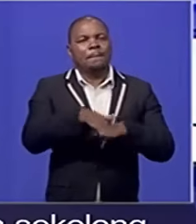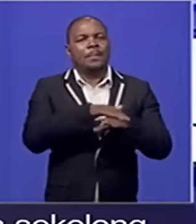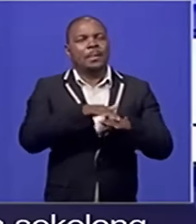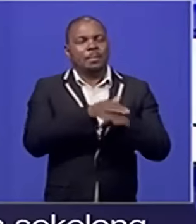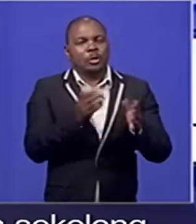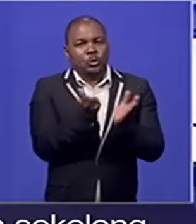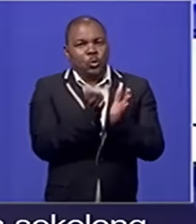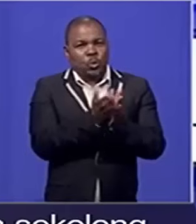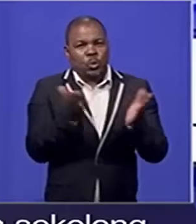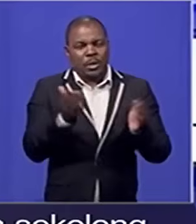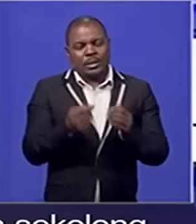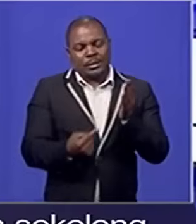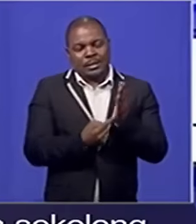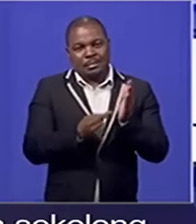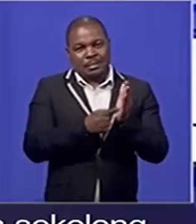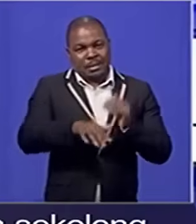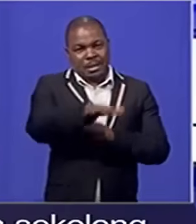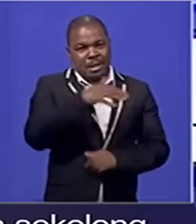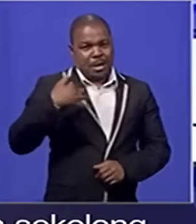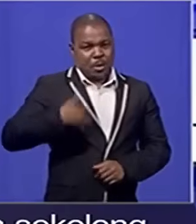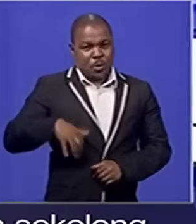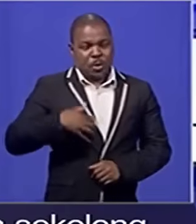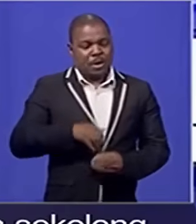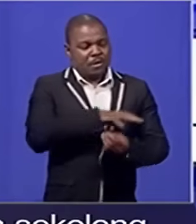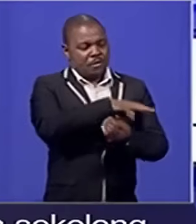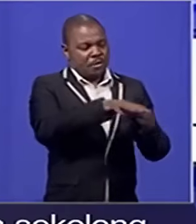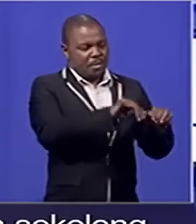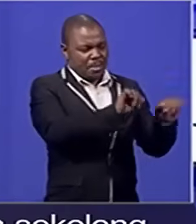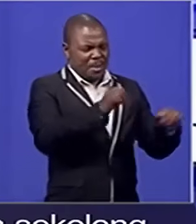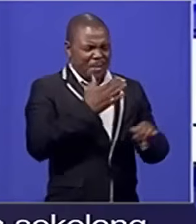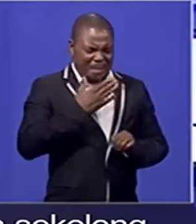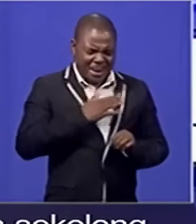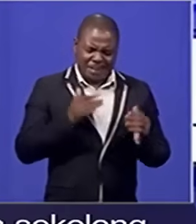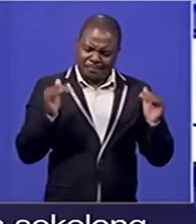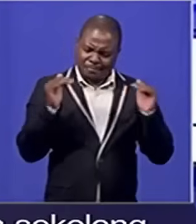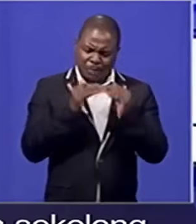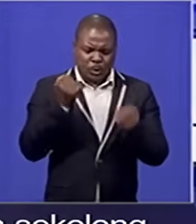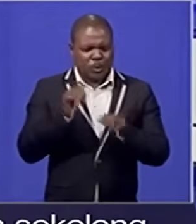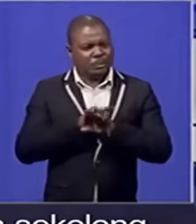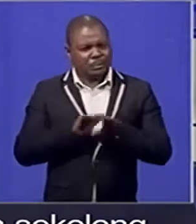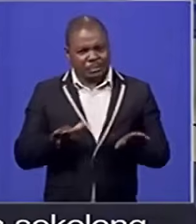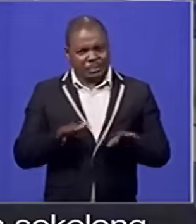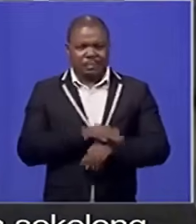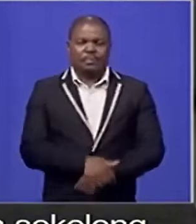sa Ingqweni go la Thembisa ka Ekurhuleni ba nyaka toka e phethagatšwa.